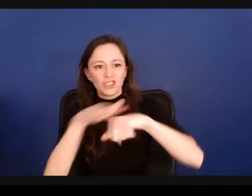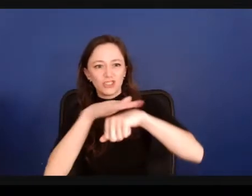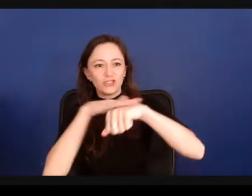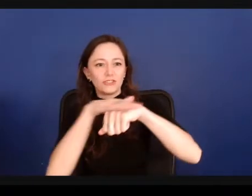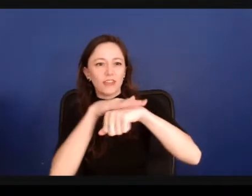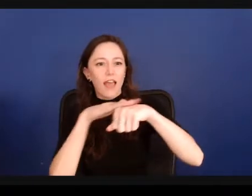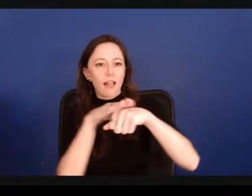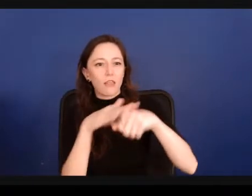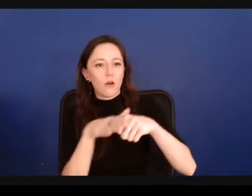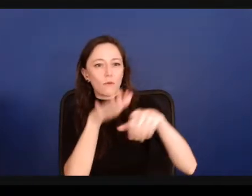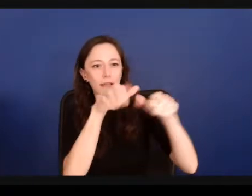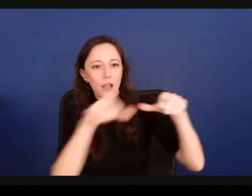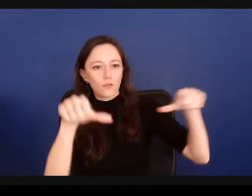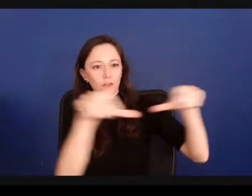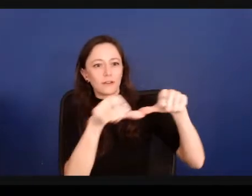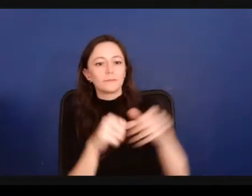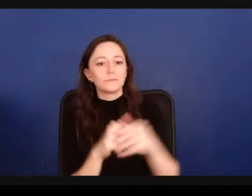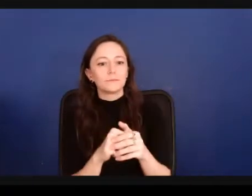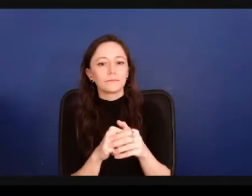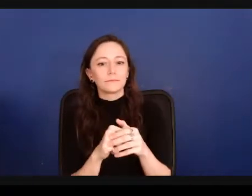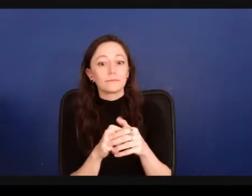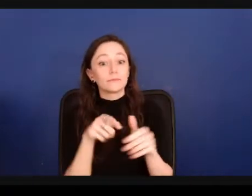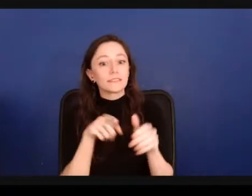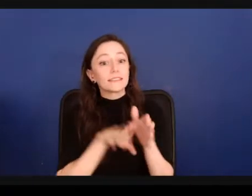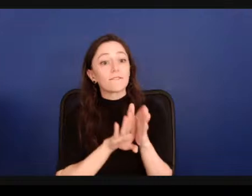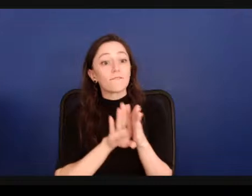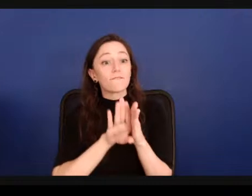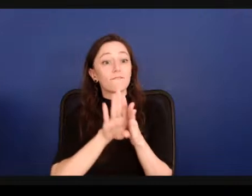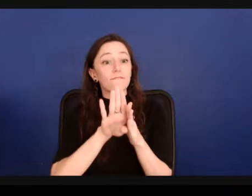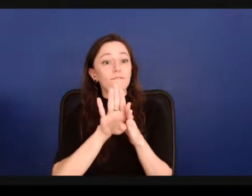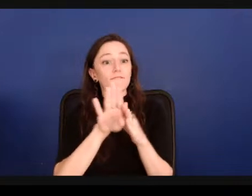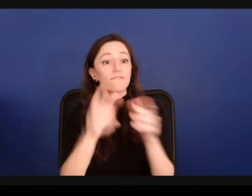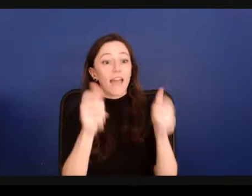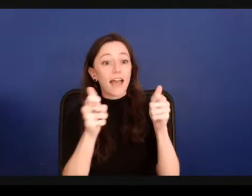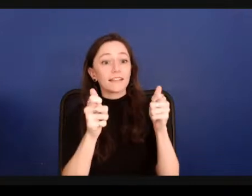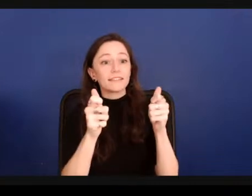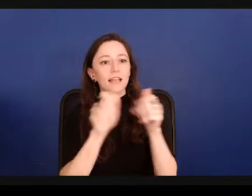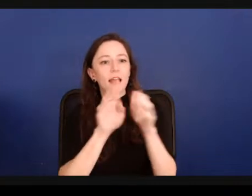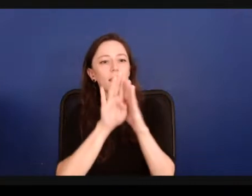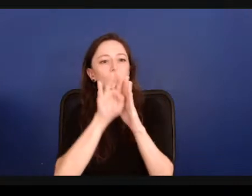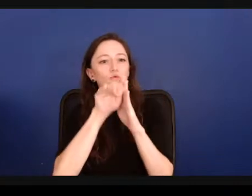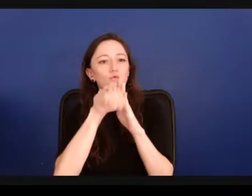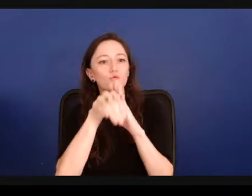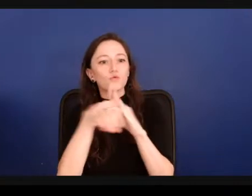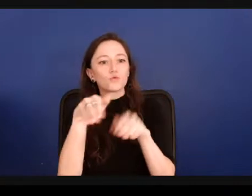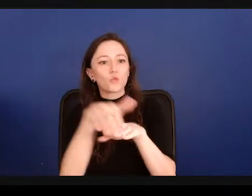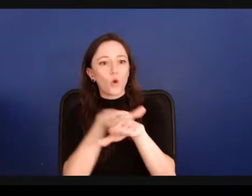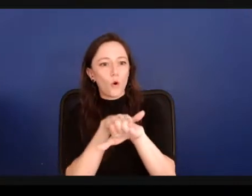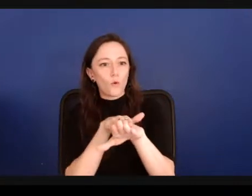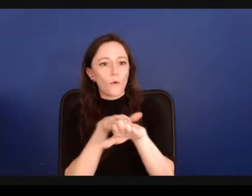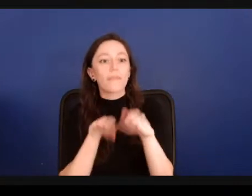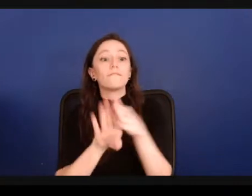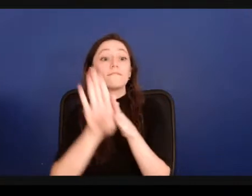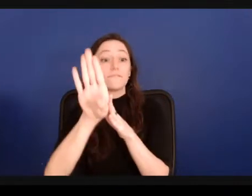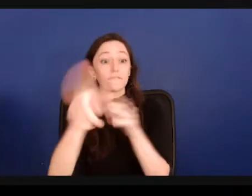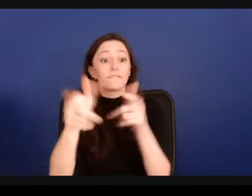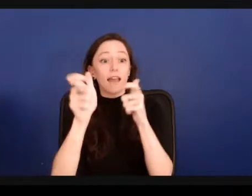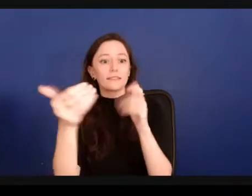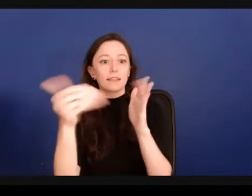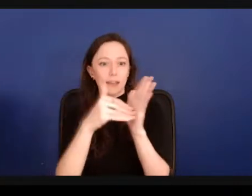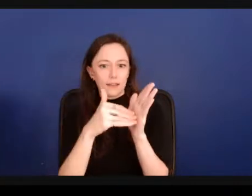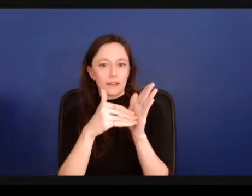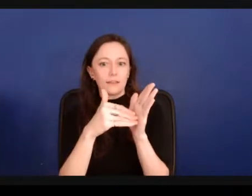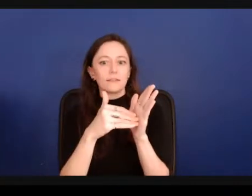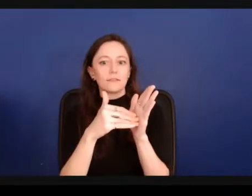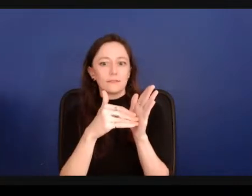once again, a steep line is fast and slower, faster and slower. By doing it in the